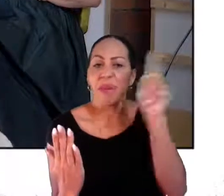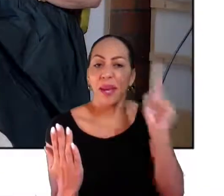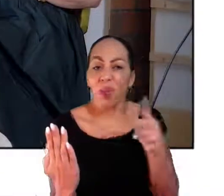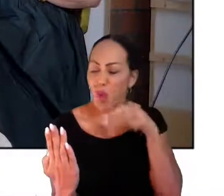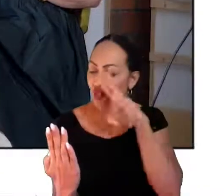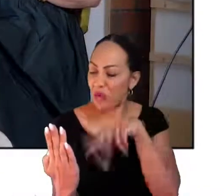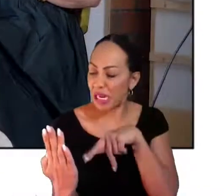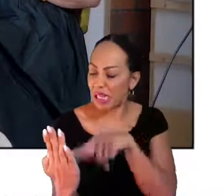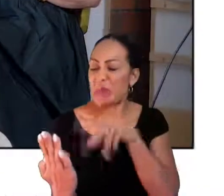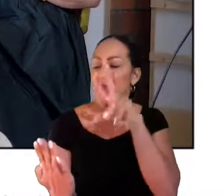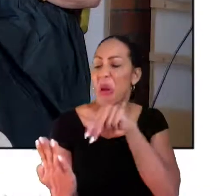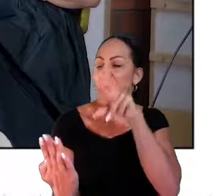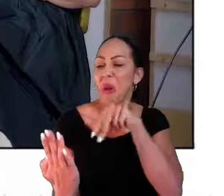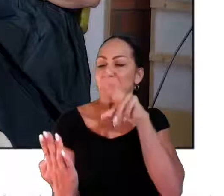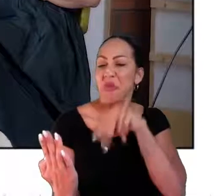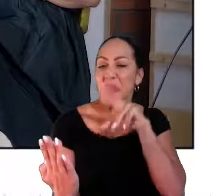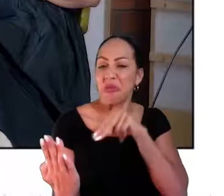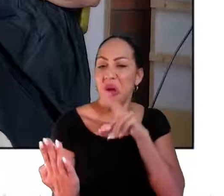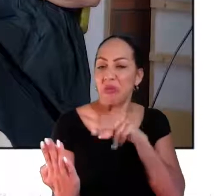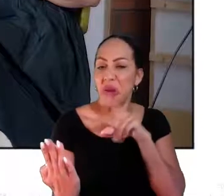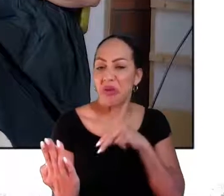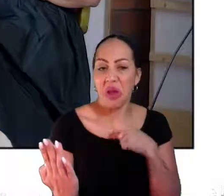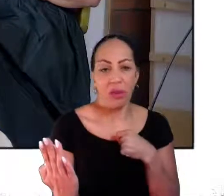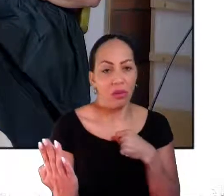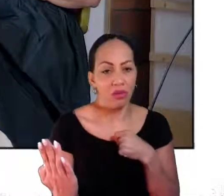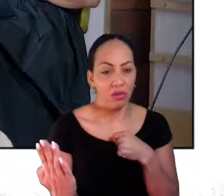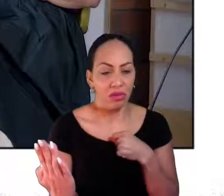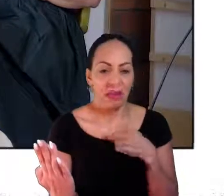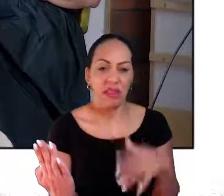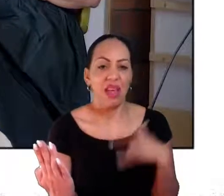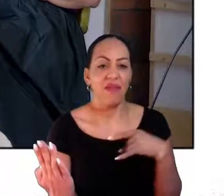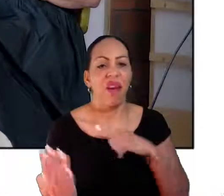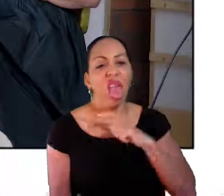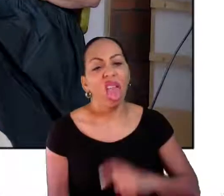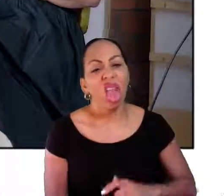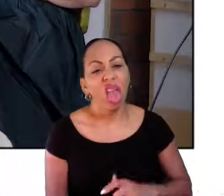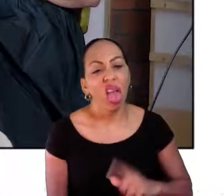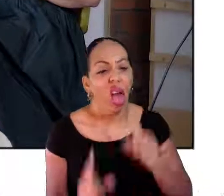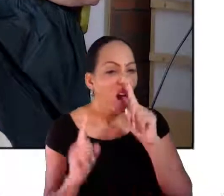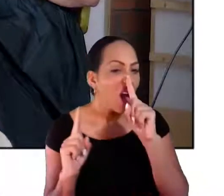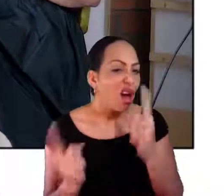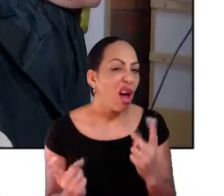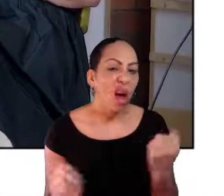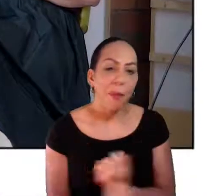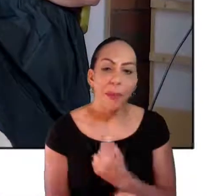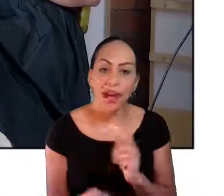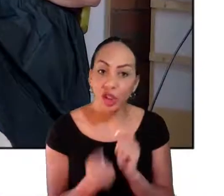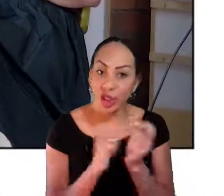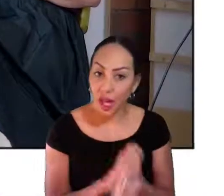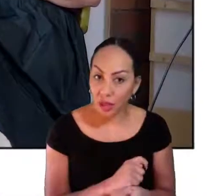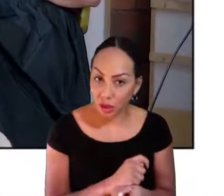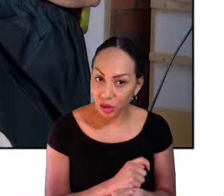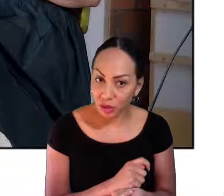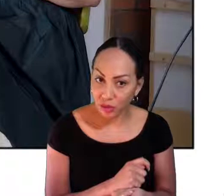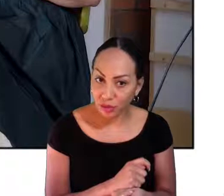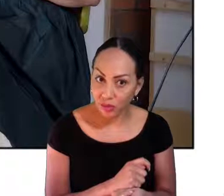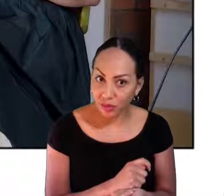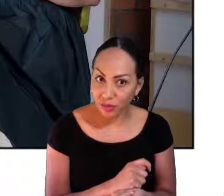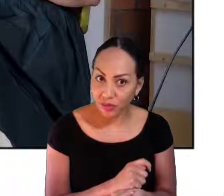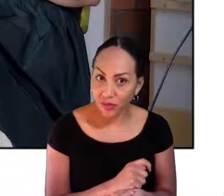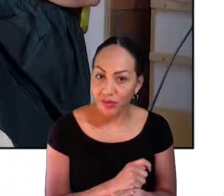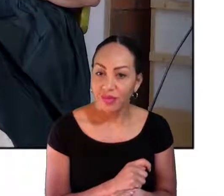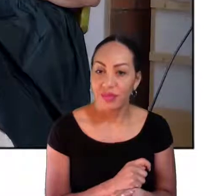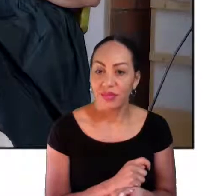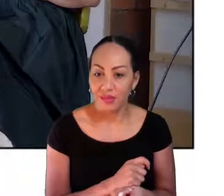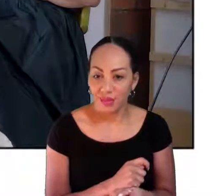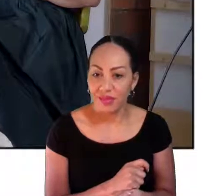to feel like they can create change, but also it can also shut them off from the possibilities of the other things that you're saying as well. Once something doesn't feel right, a bunch